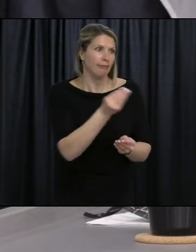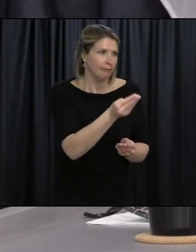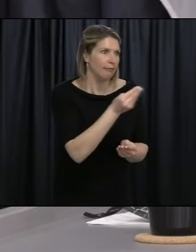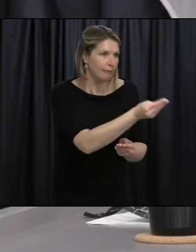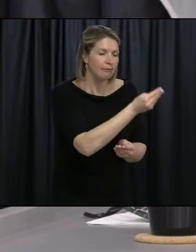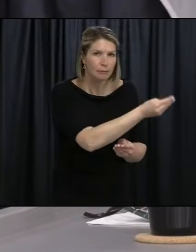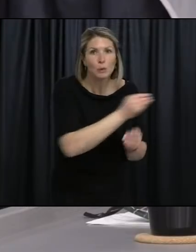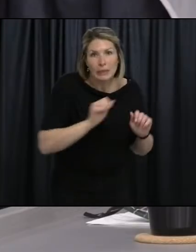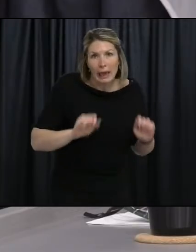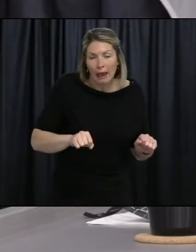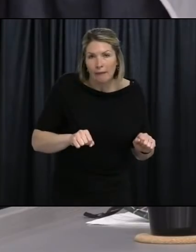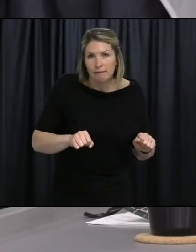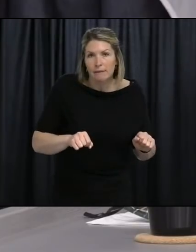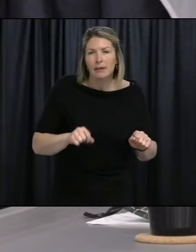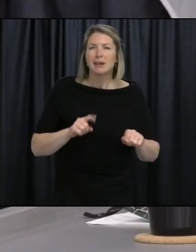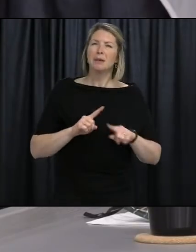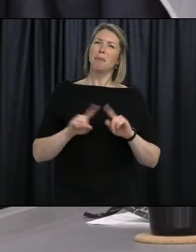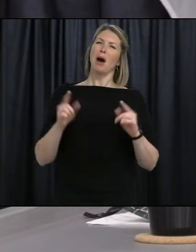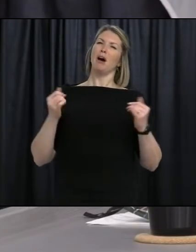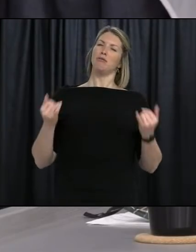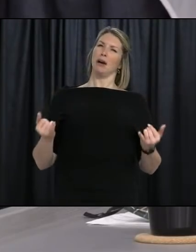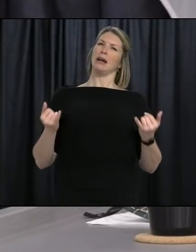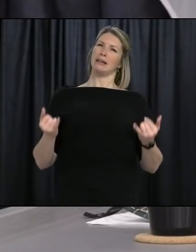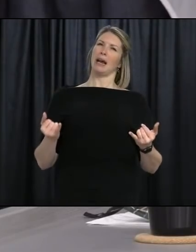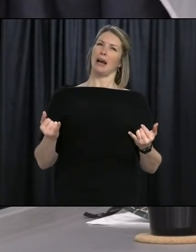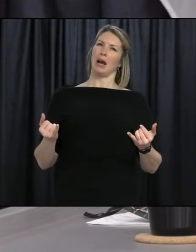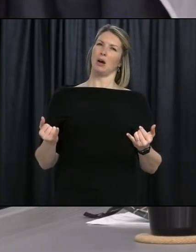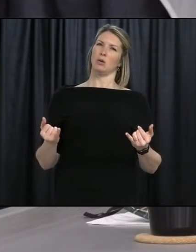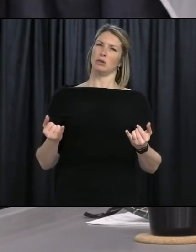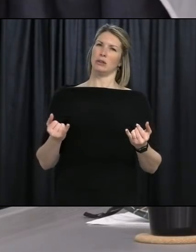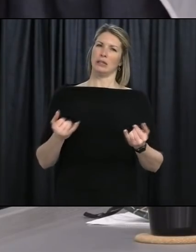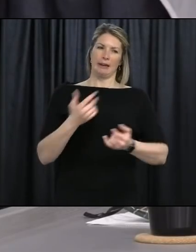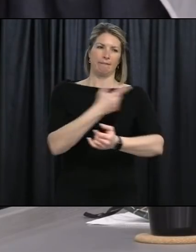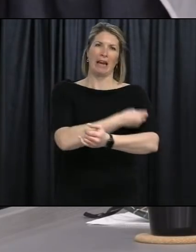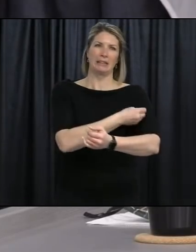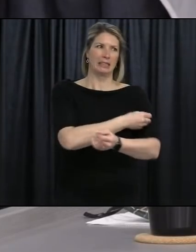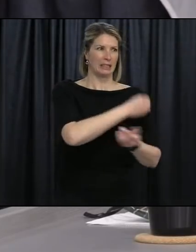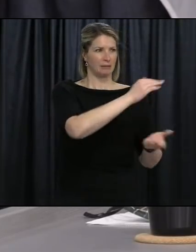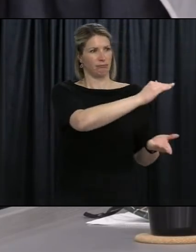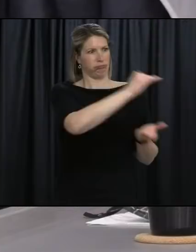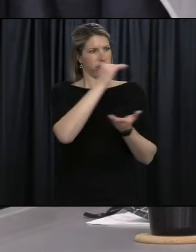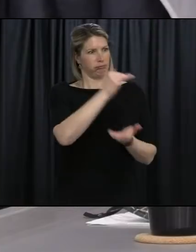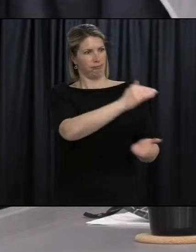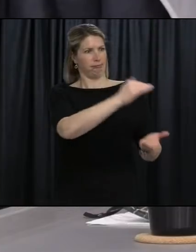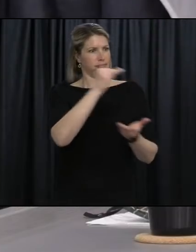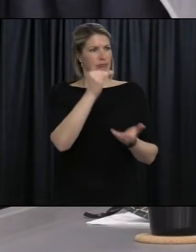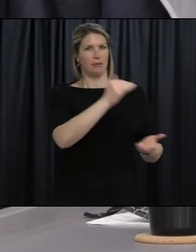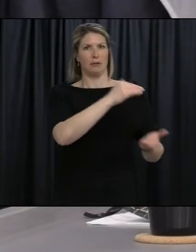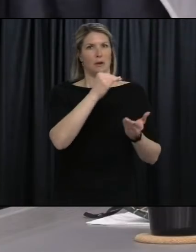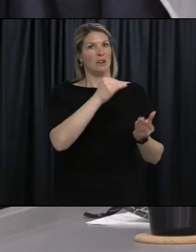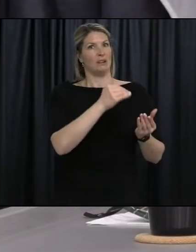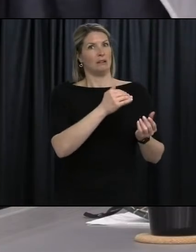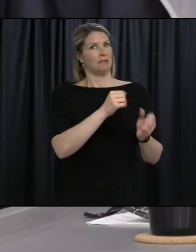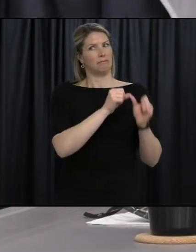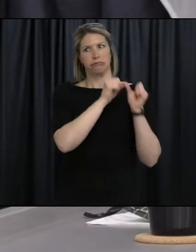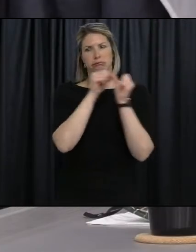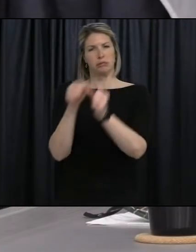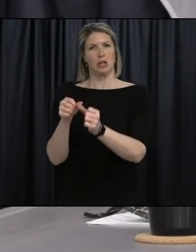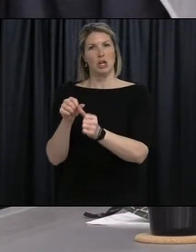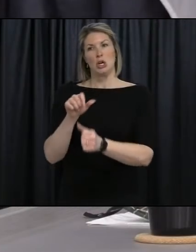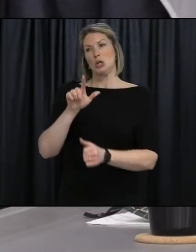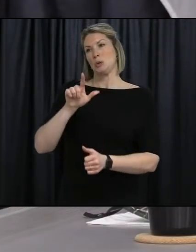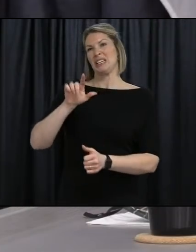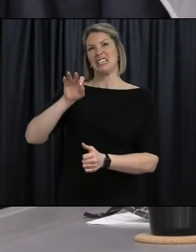we're getting to the stage now where that is feasible simply because we're getting north of